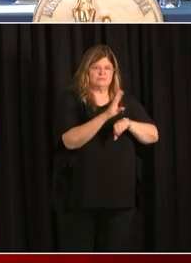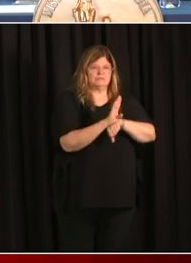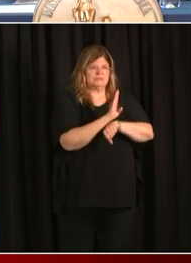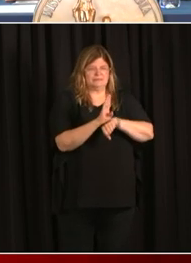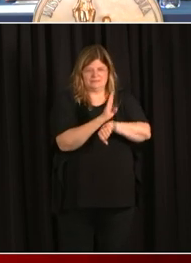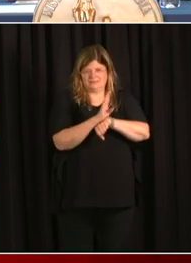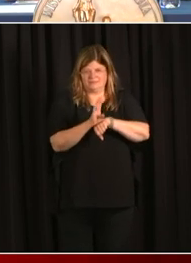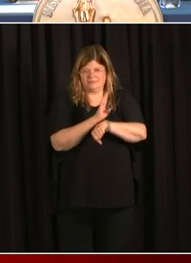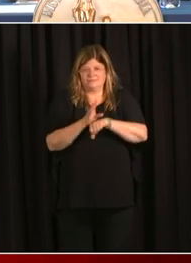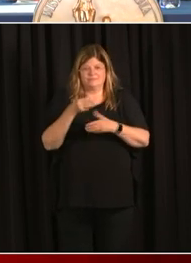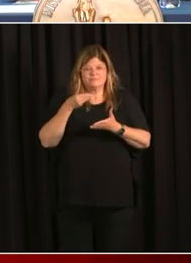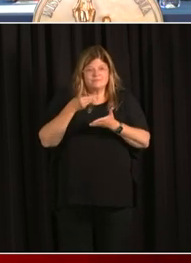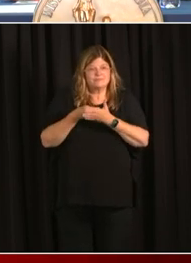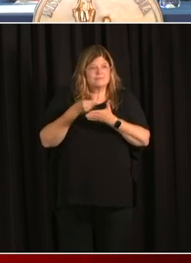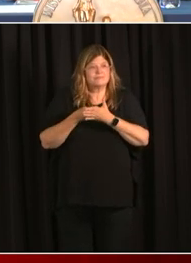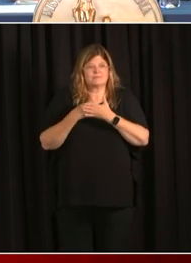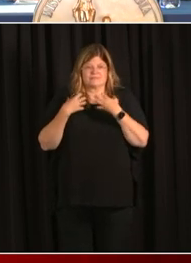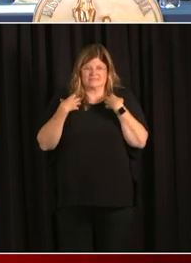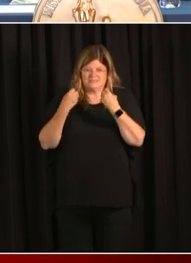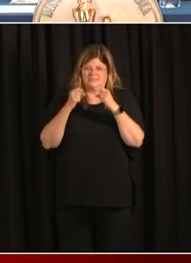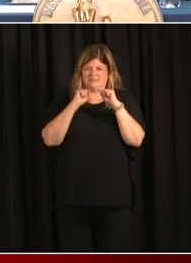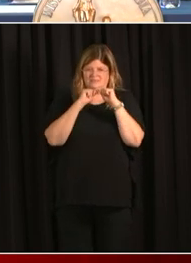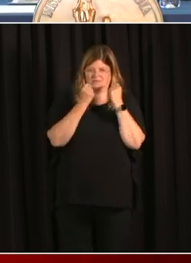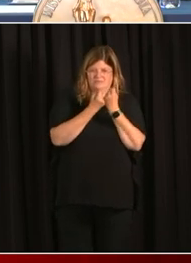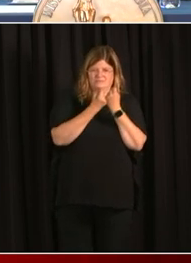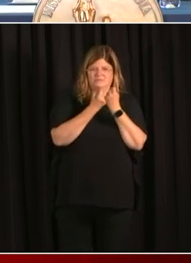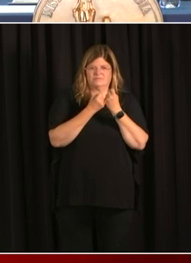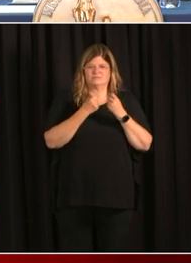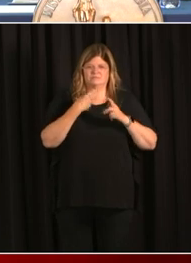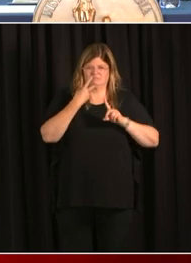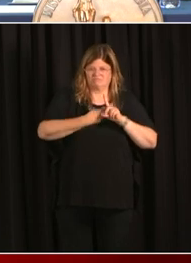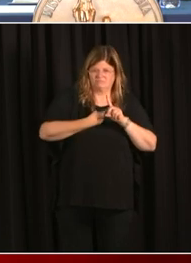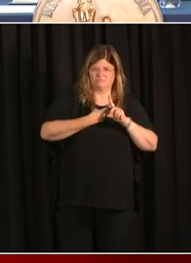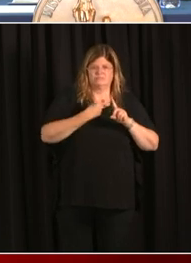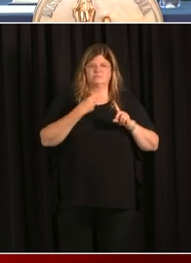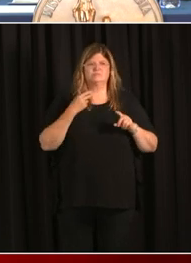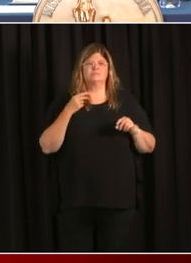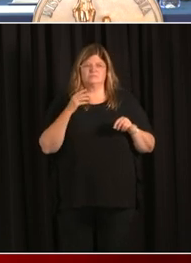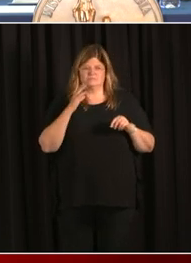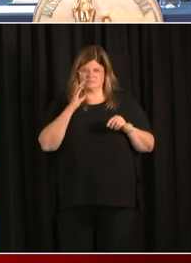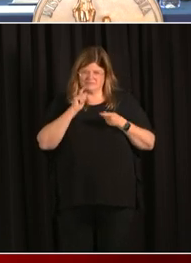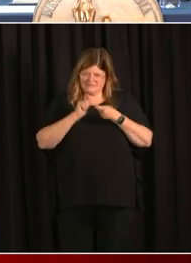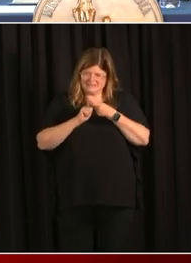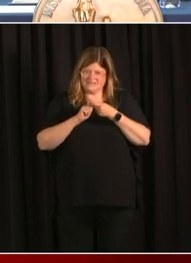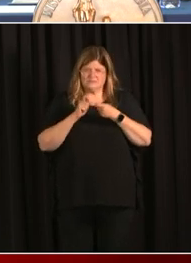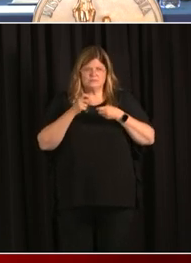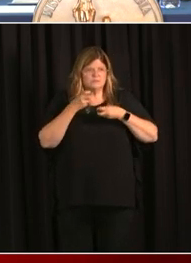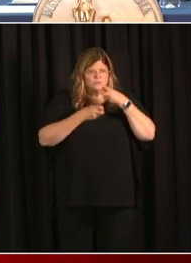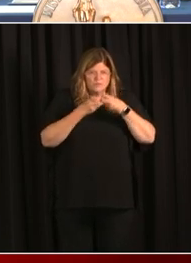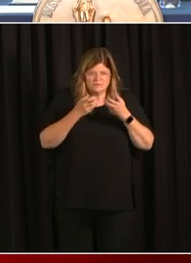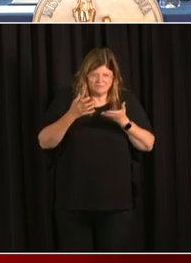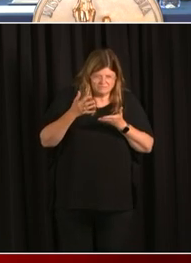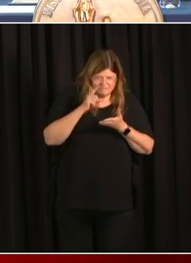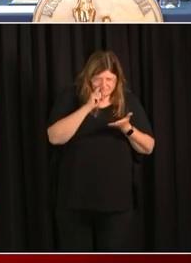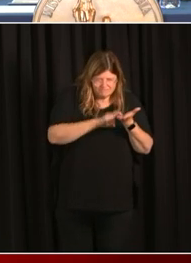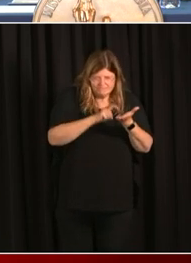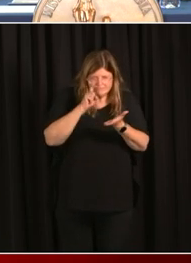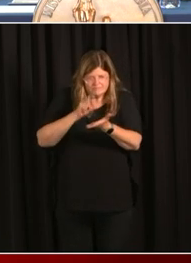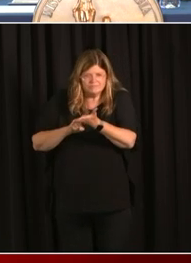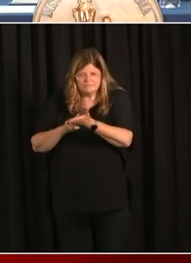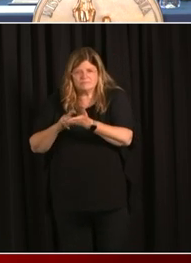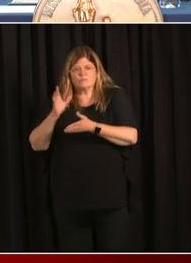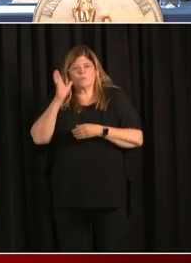recovery team has been working for a couple of months on these specific issues, and we